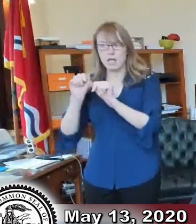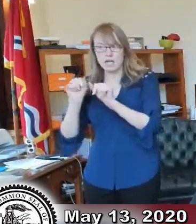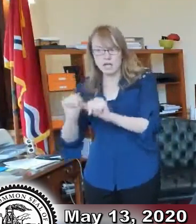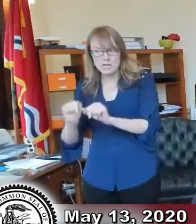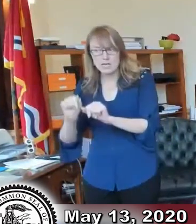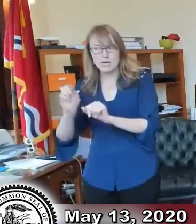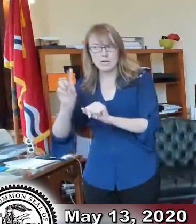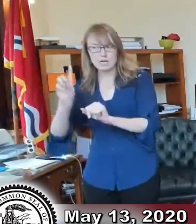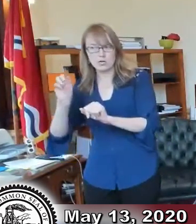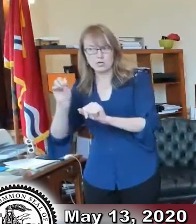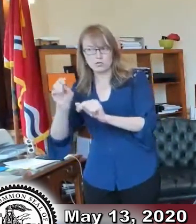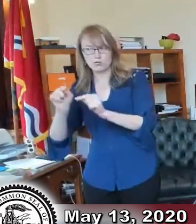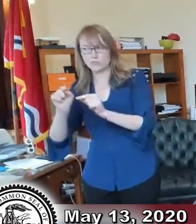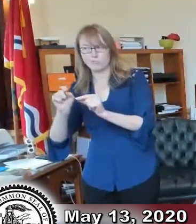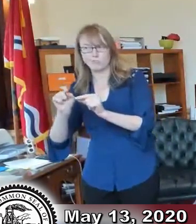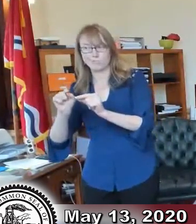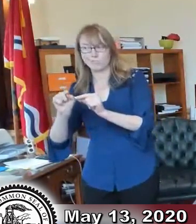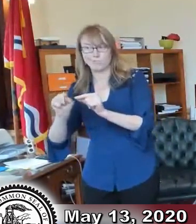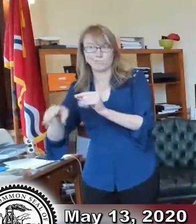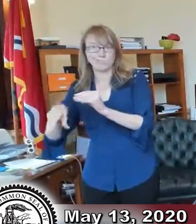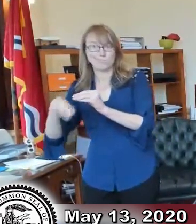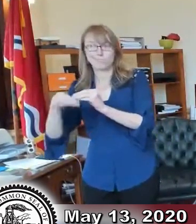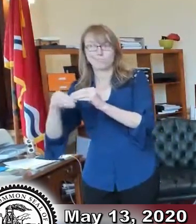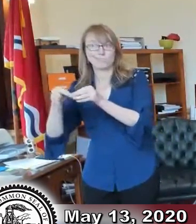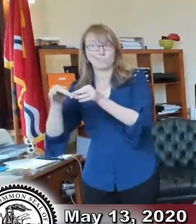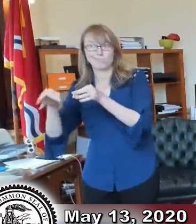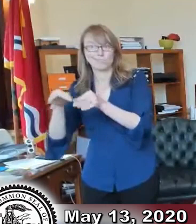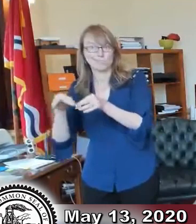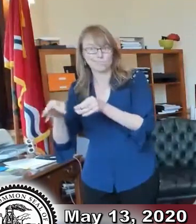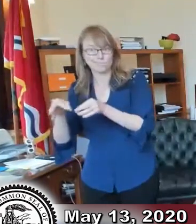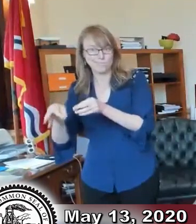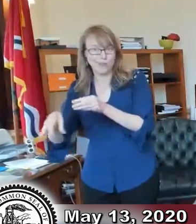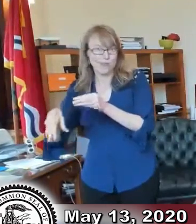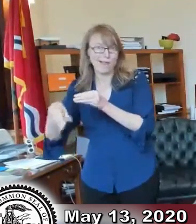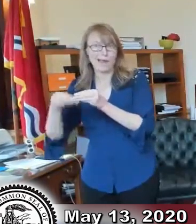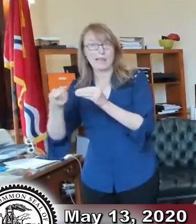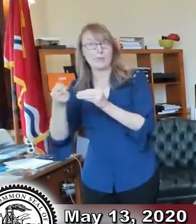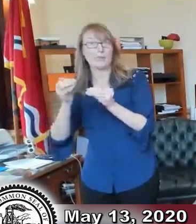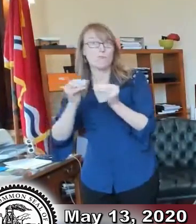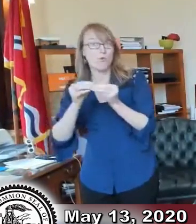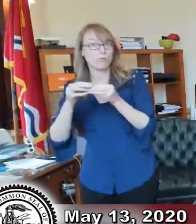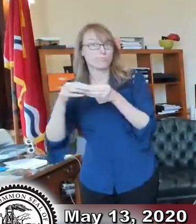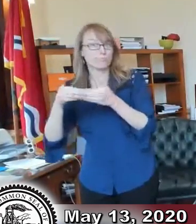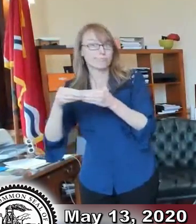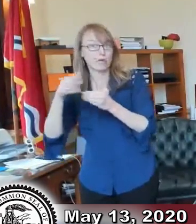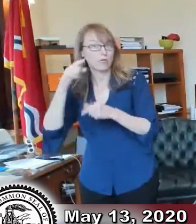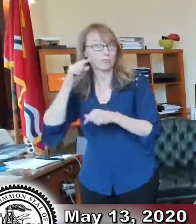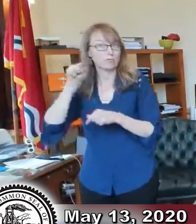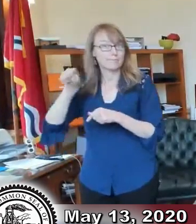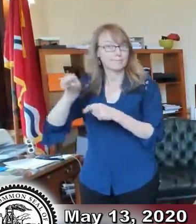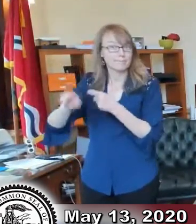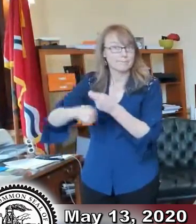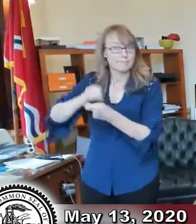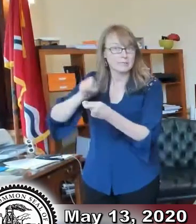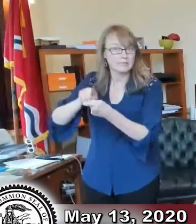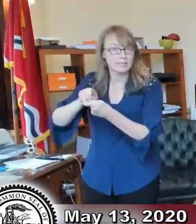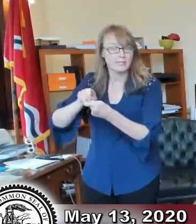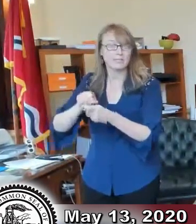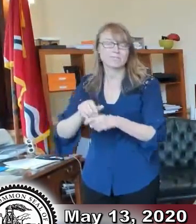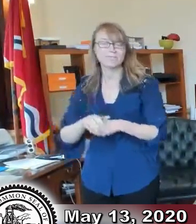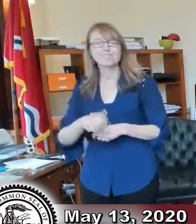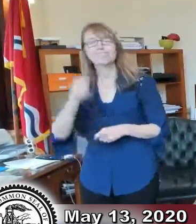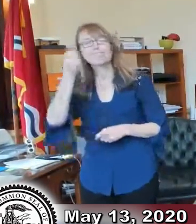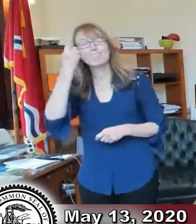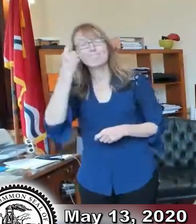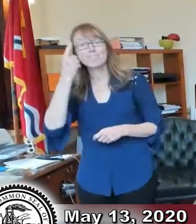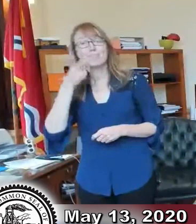on what we're seeing in the data. So I understand that you want to know the answers to all those questions, but we just don't know them yet. We